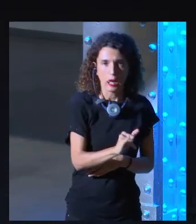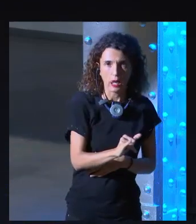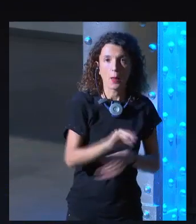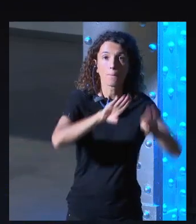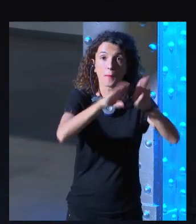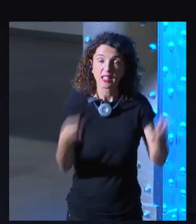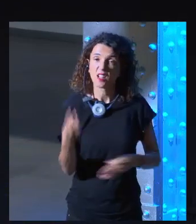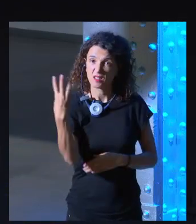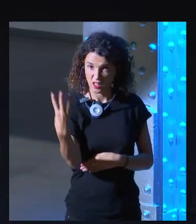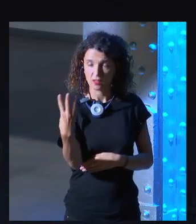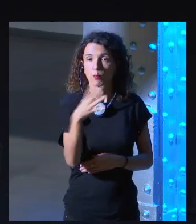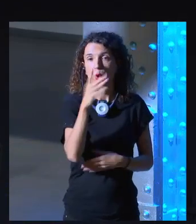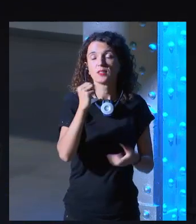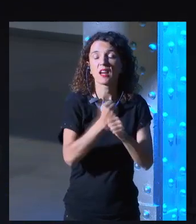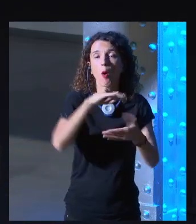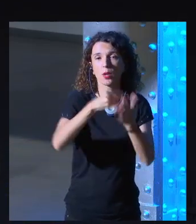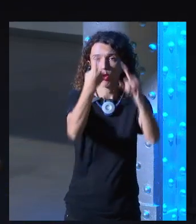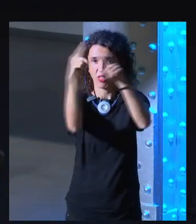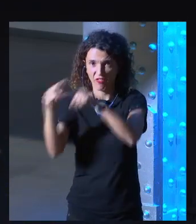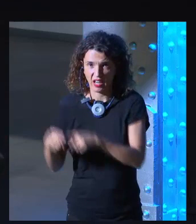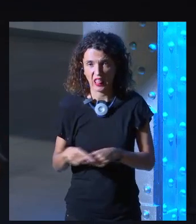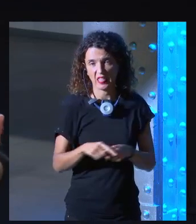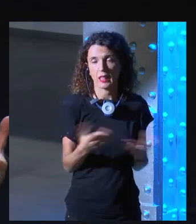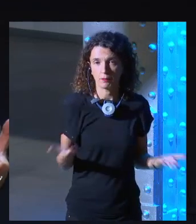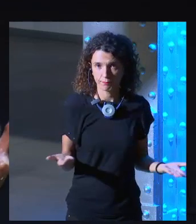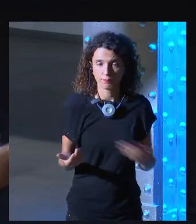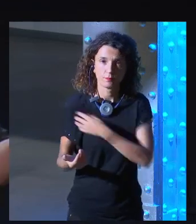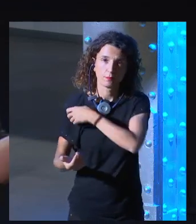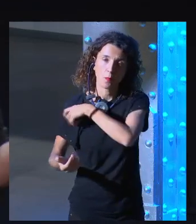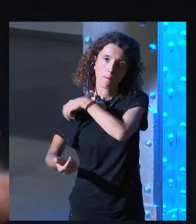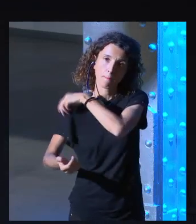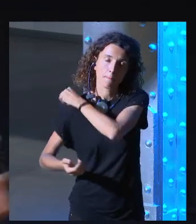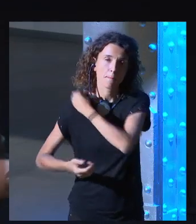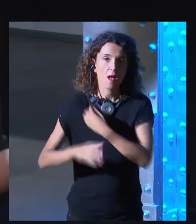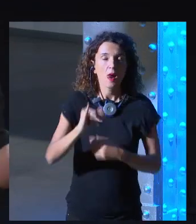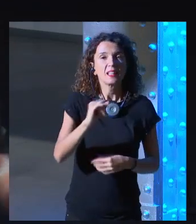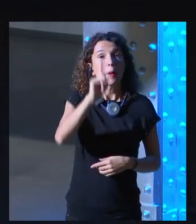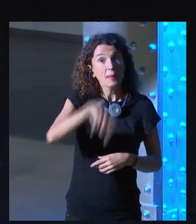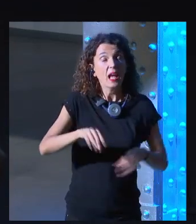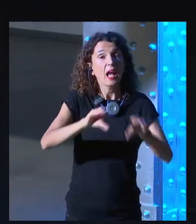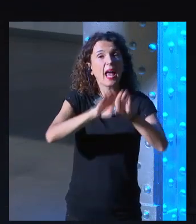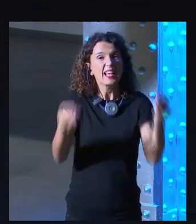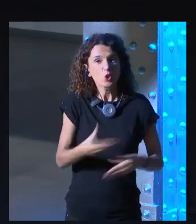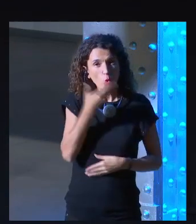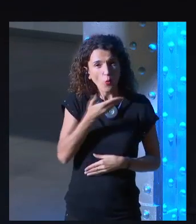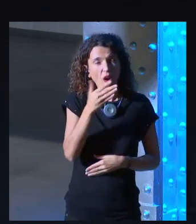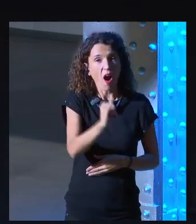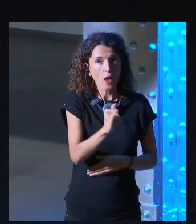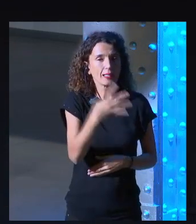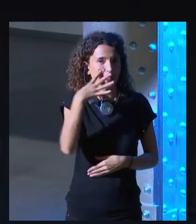on different projects. But I have the wood-burning stove, and I'm sure you've seen or know about the opera La